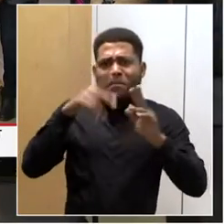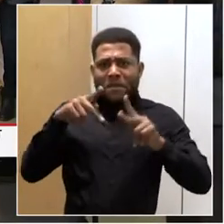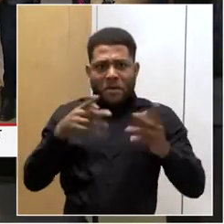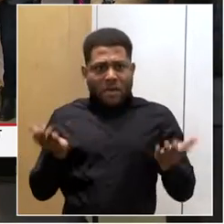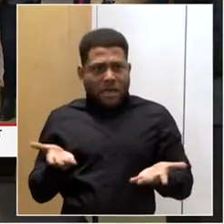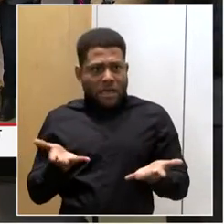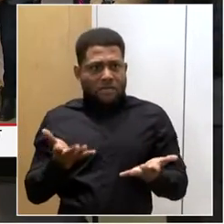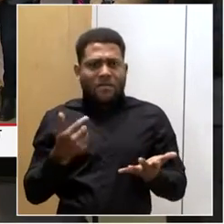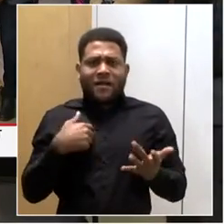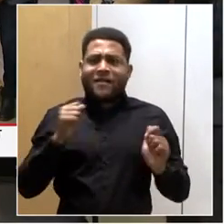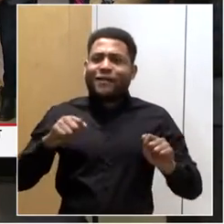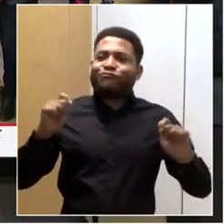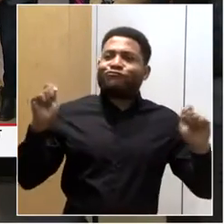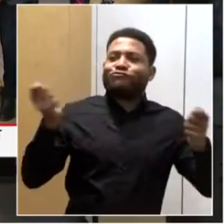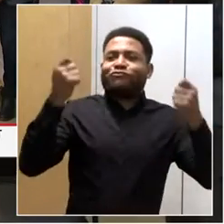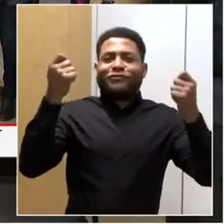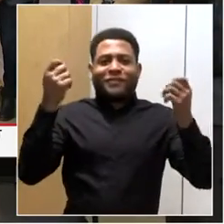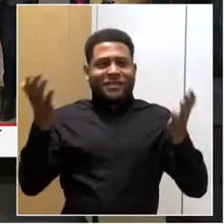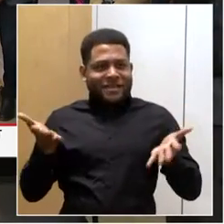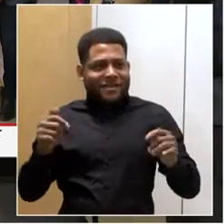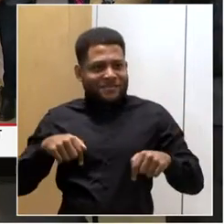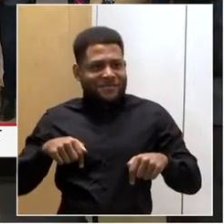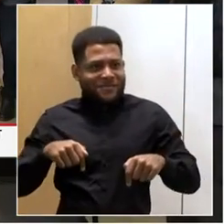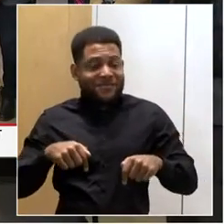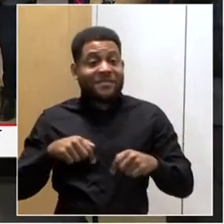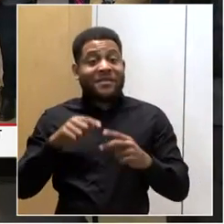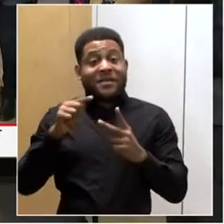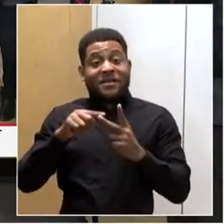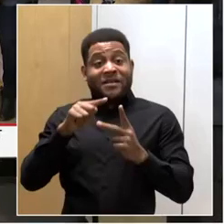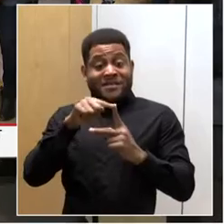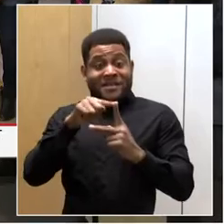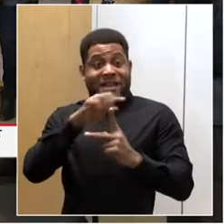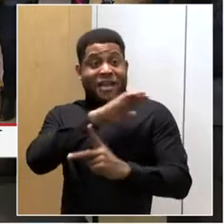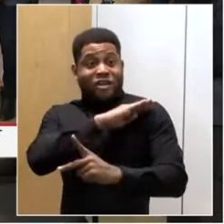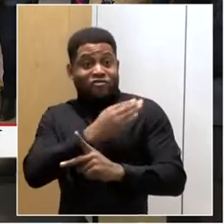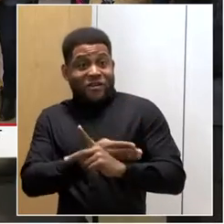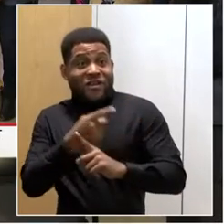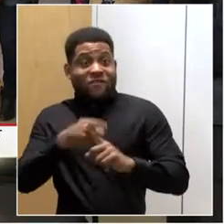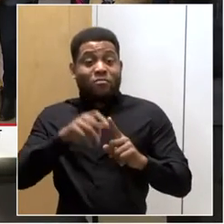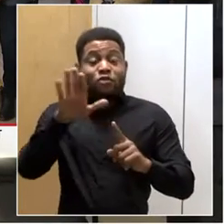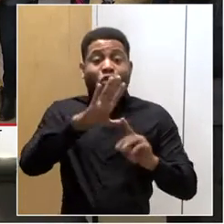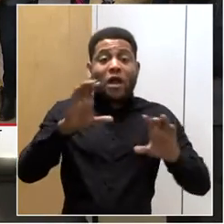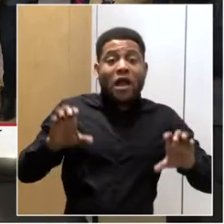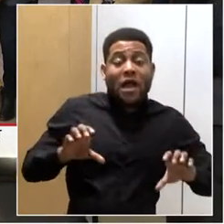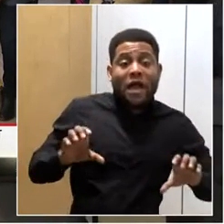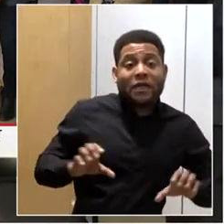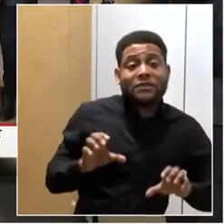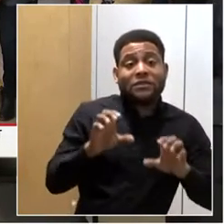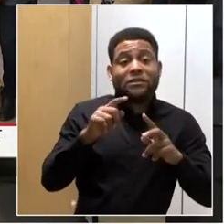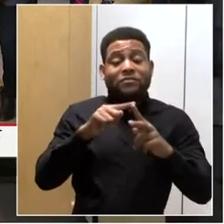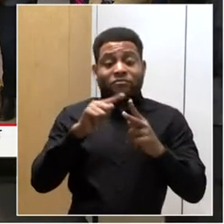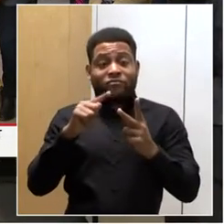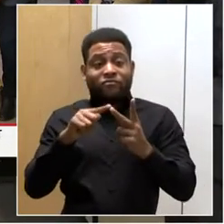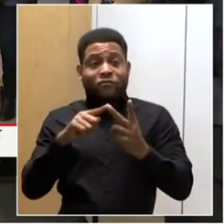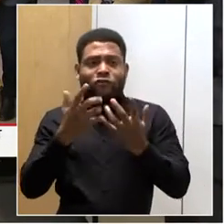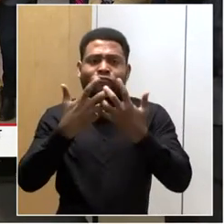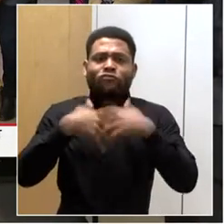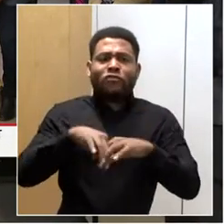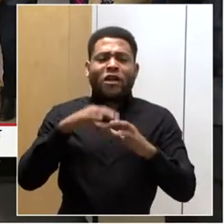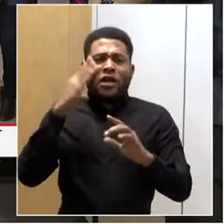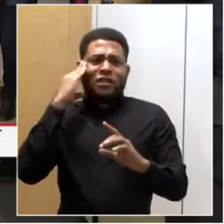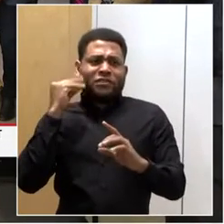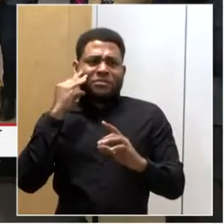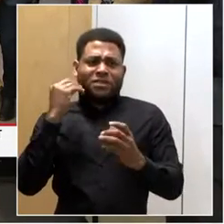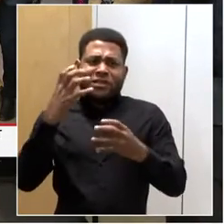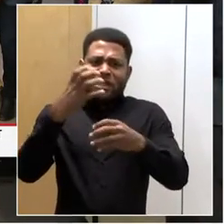this moment. So you're going to get the energy from all the efforts of the government to make sure that we're reducing red tape, streamlining things, getting you what you need to do